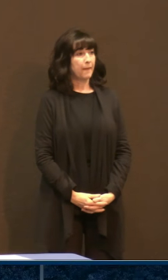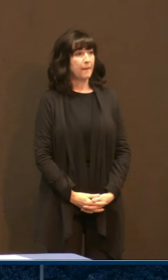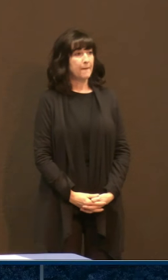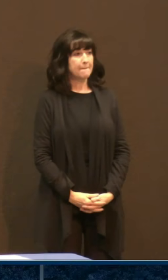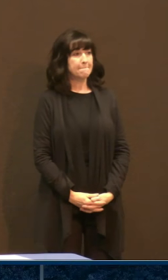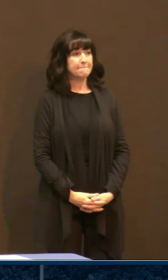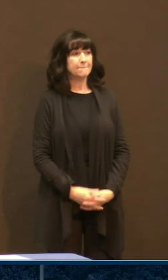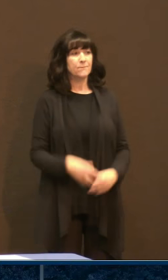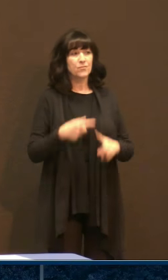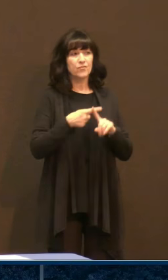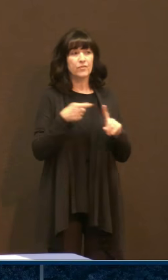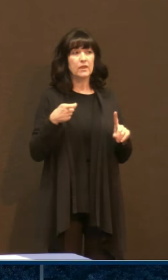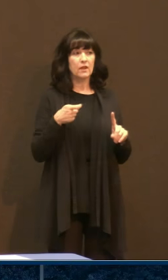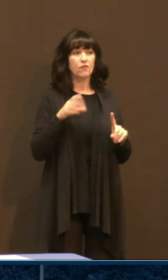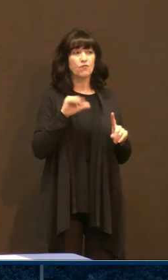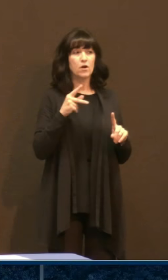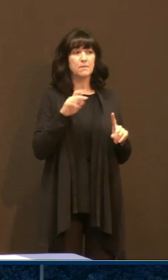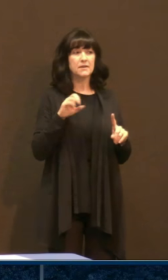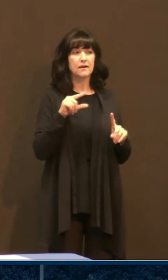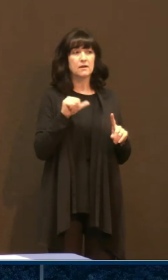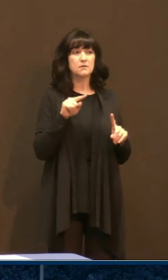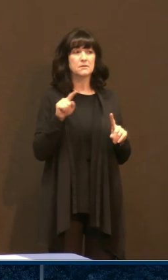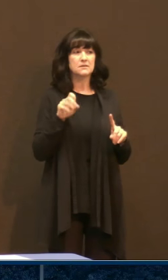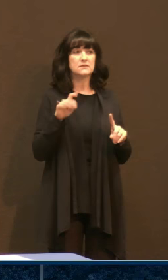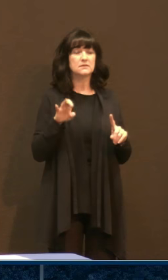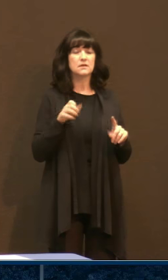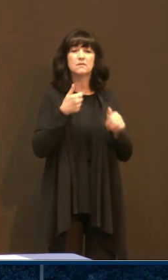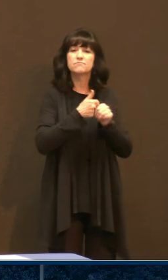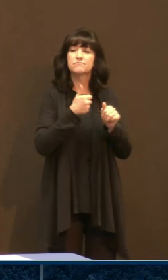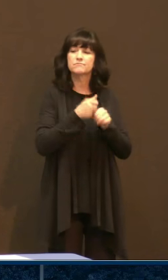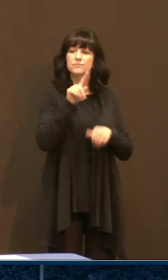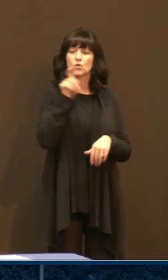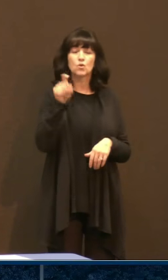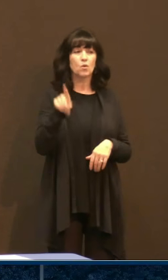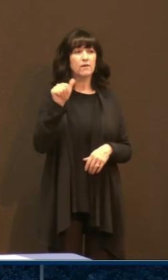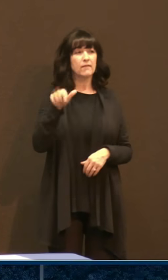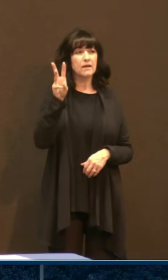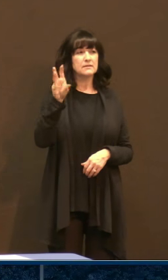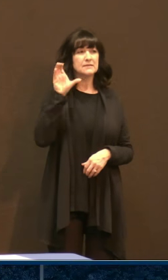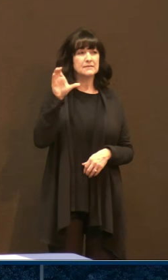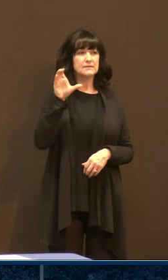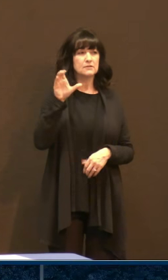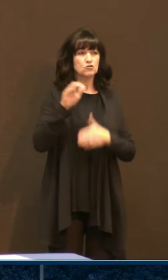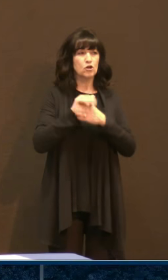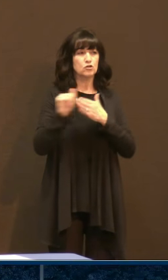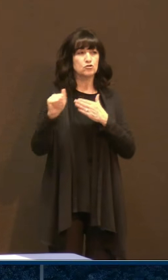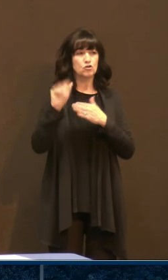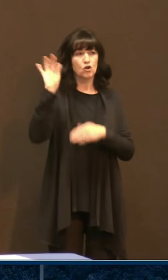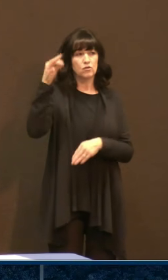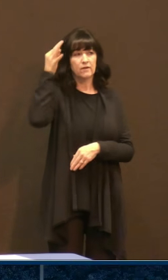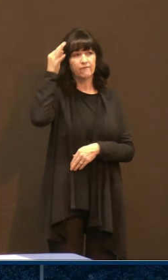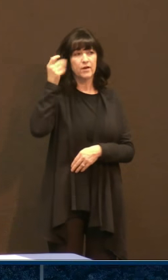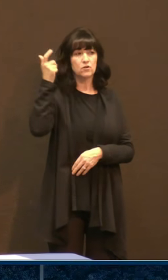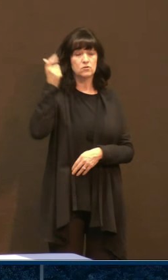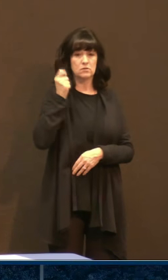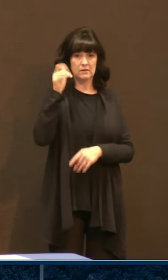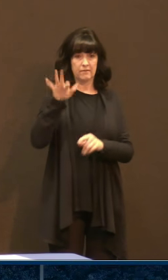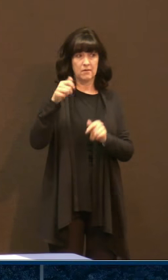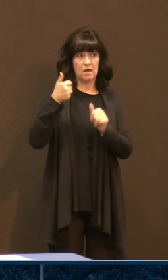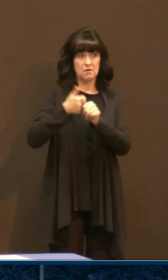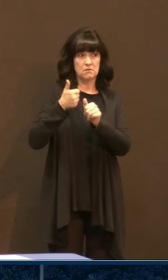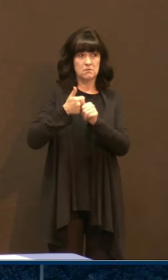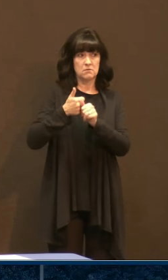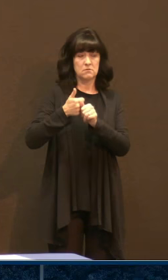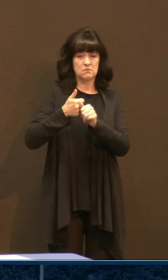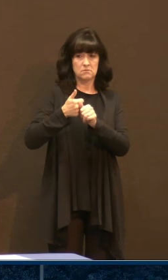Melissa Steele from Cape Gazette has a question about the $600 federal benefit added to state unemployment. She asked if that's taxable, and if so,